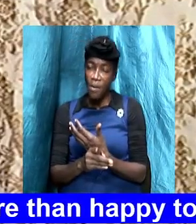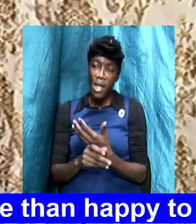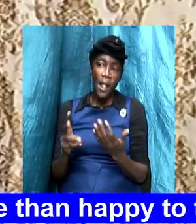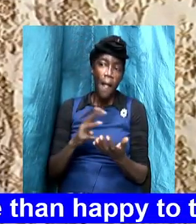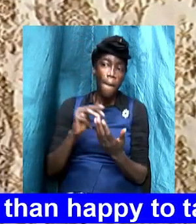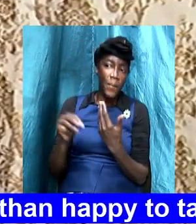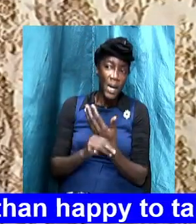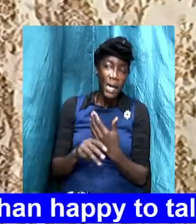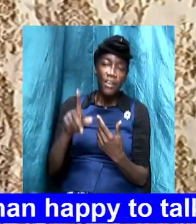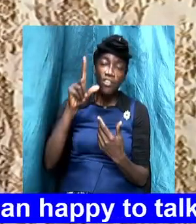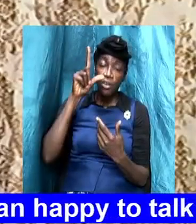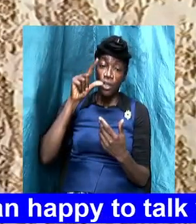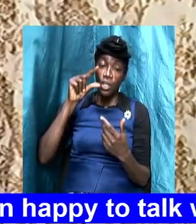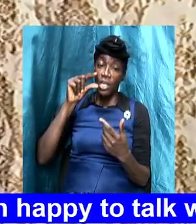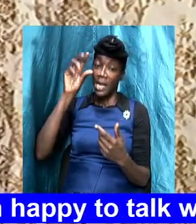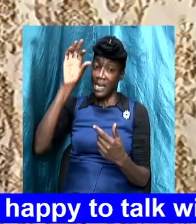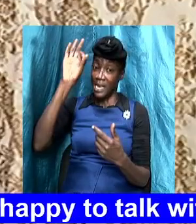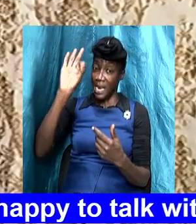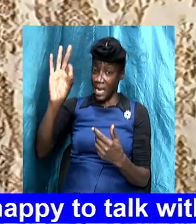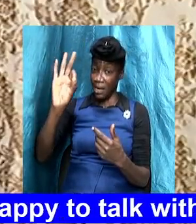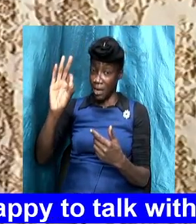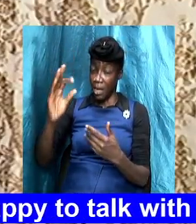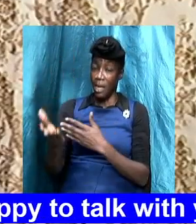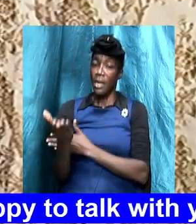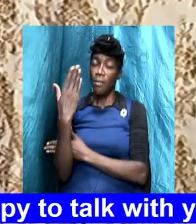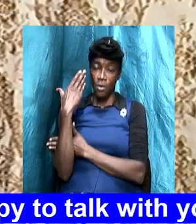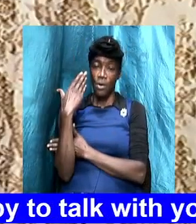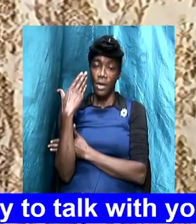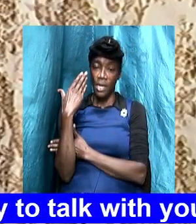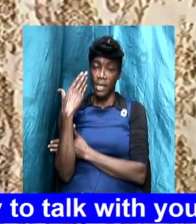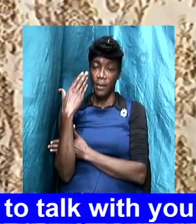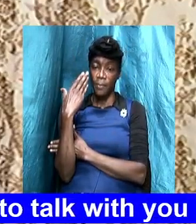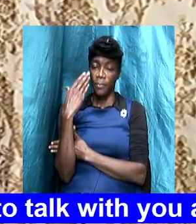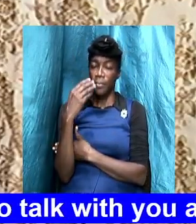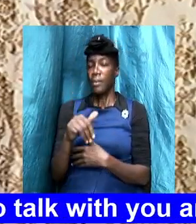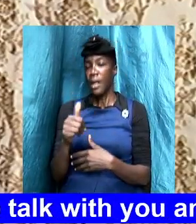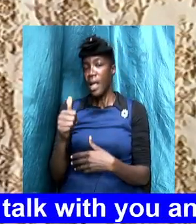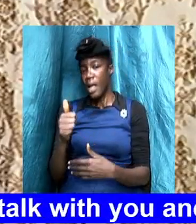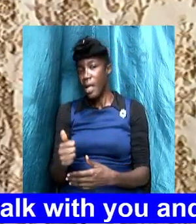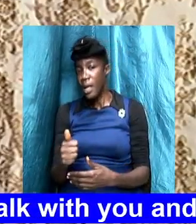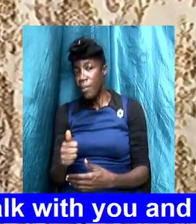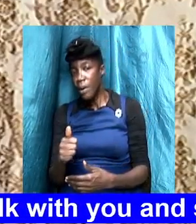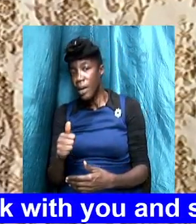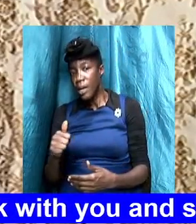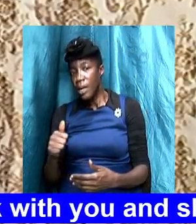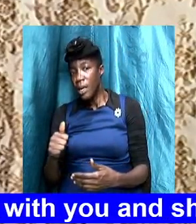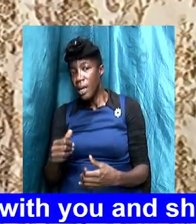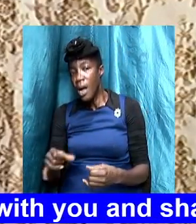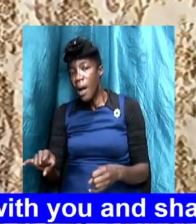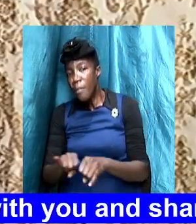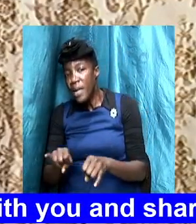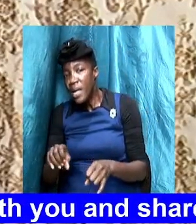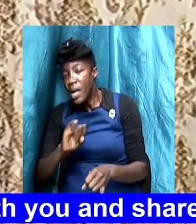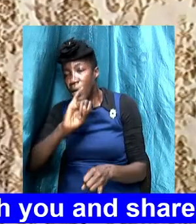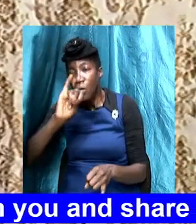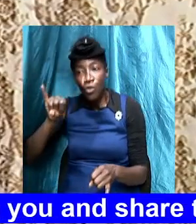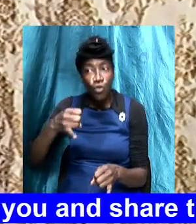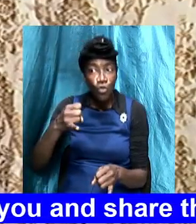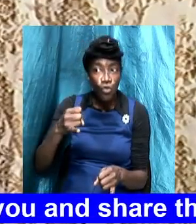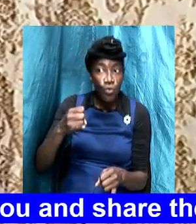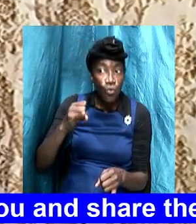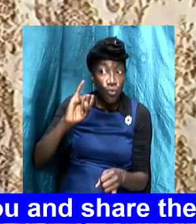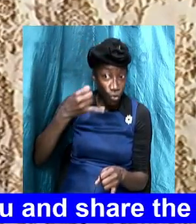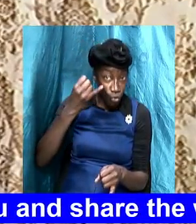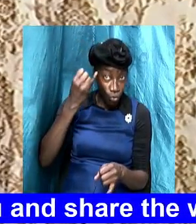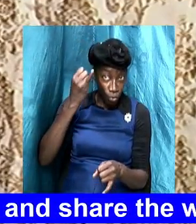morning. And then persons who from April, May, June, It's a part of group two. Their service will be